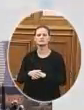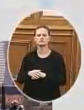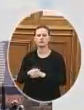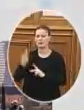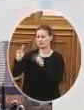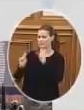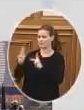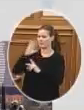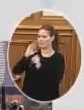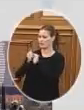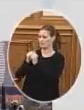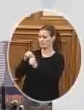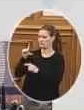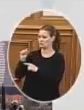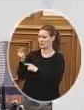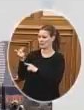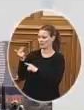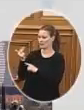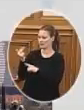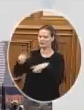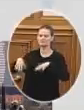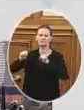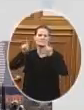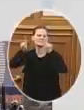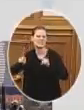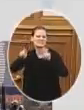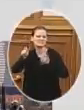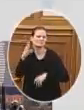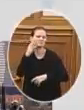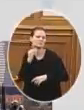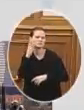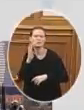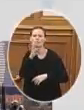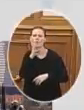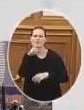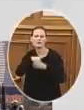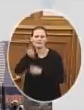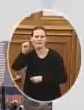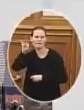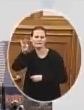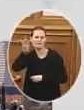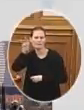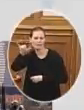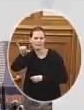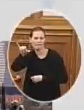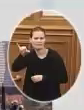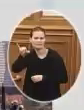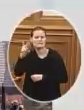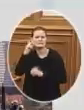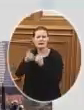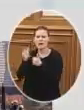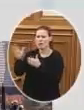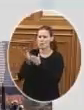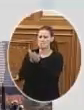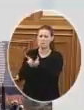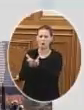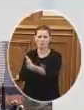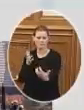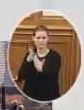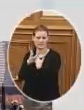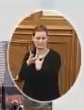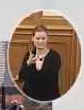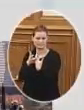chance to try our waters in San Francisco Bay, see how their boats do. Sometimes there will